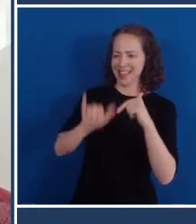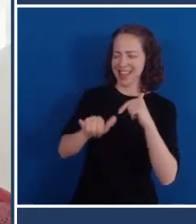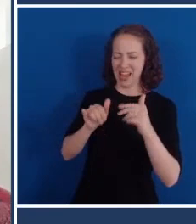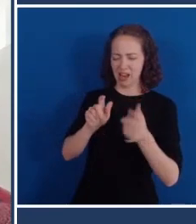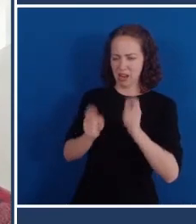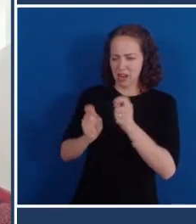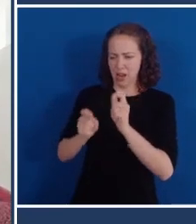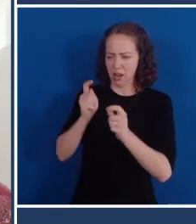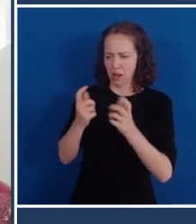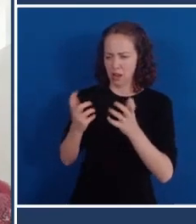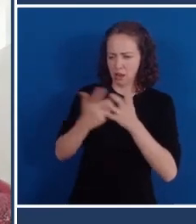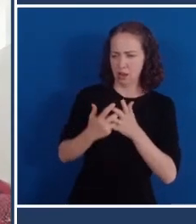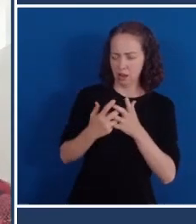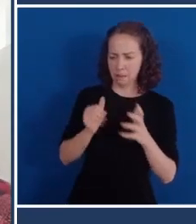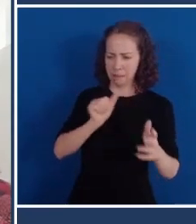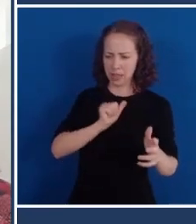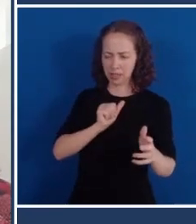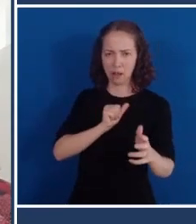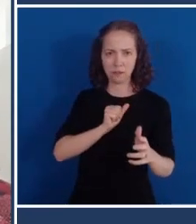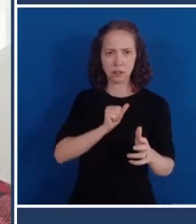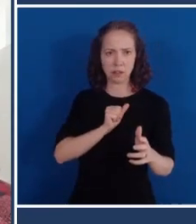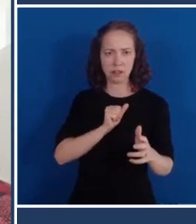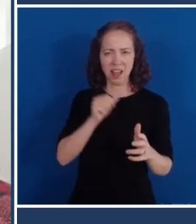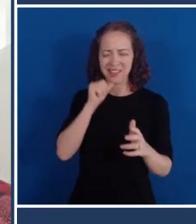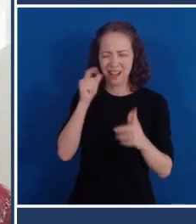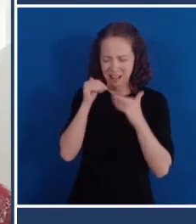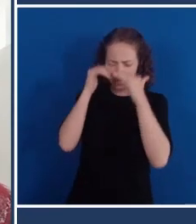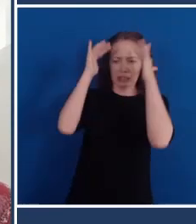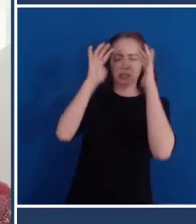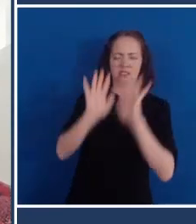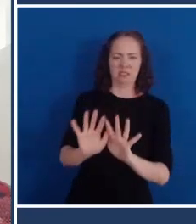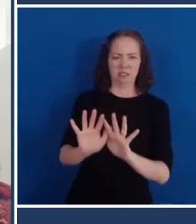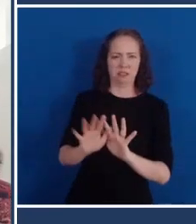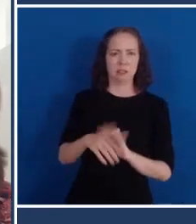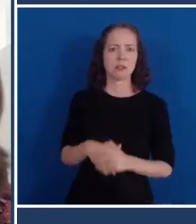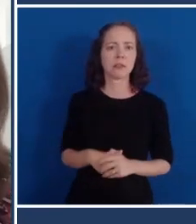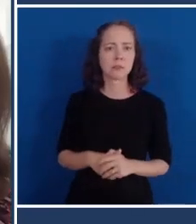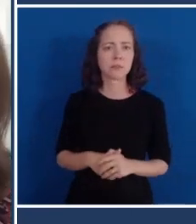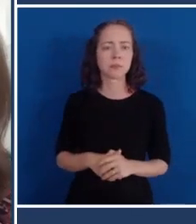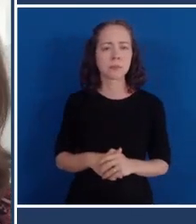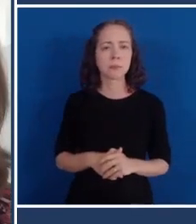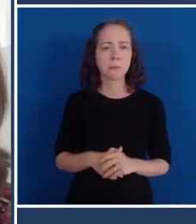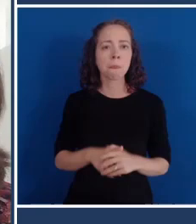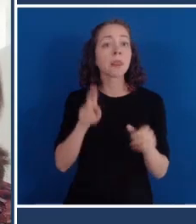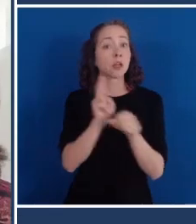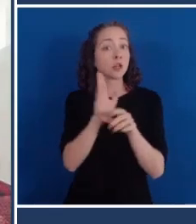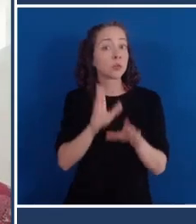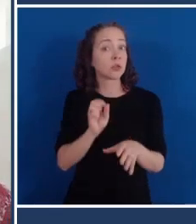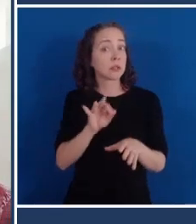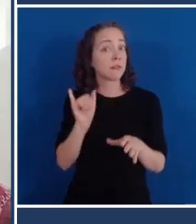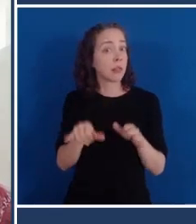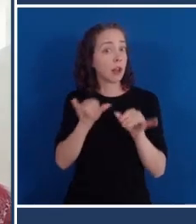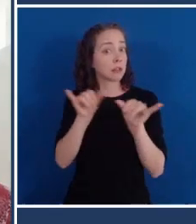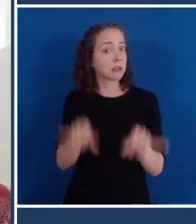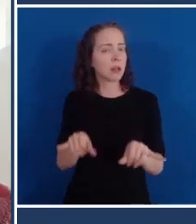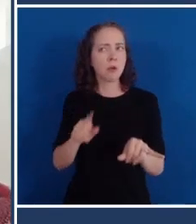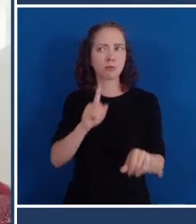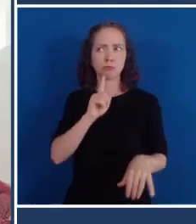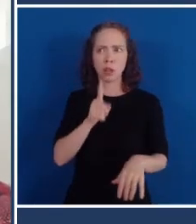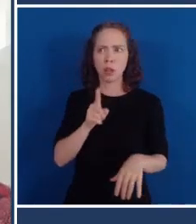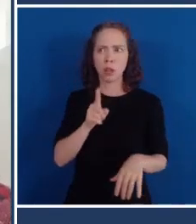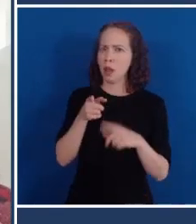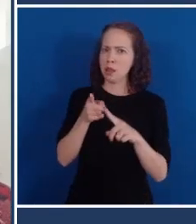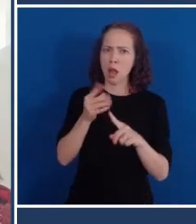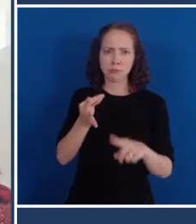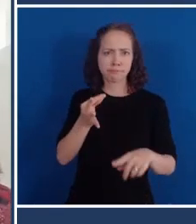doesn't overcrowd them. Users of the Project Tokyo system actually already have really sophisticated ways